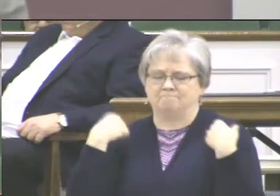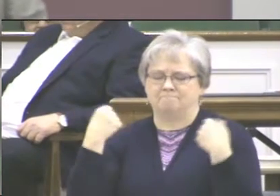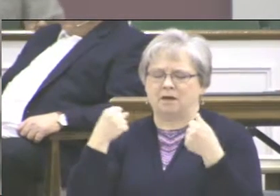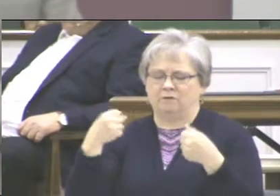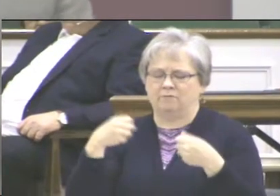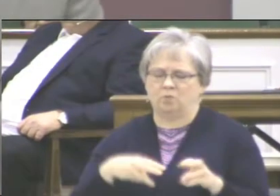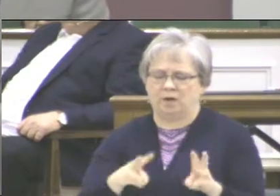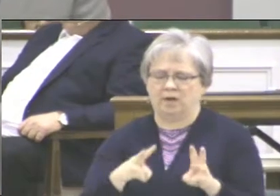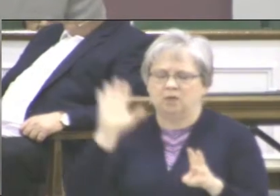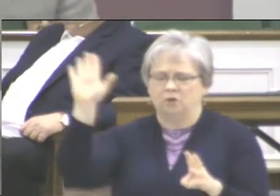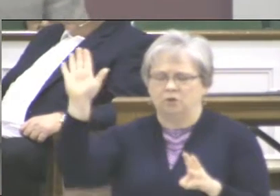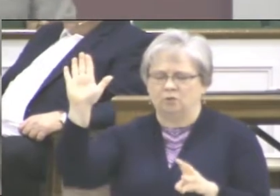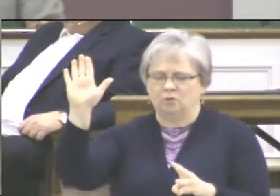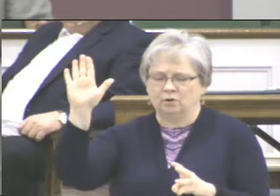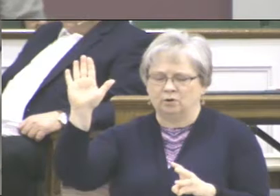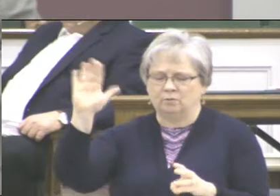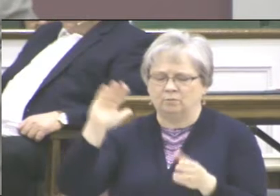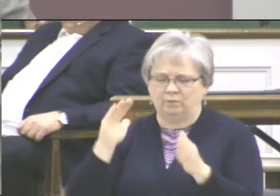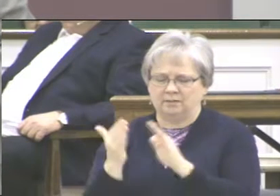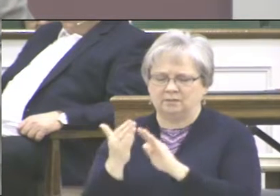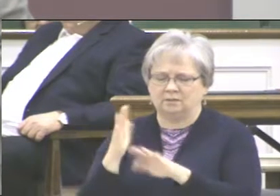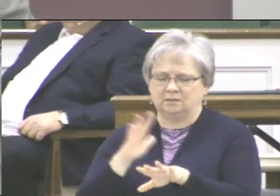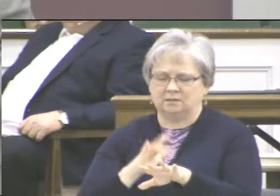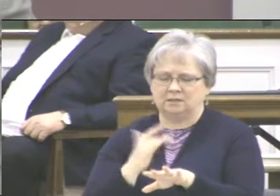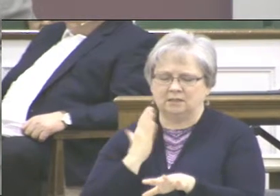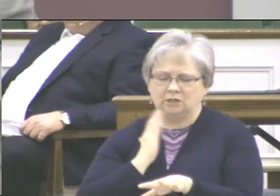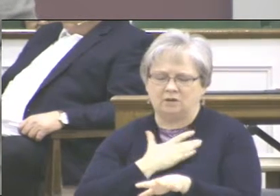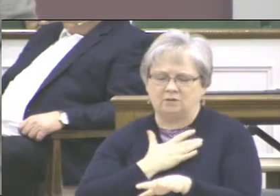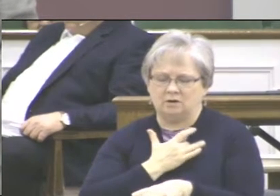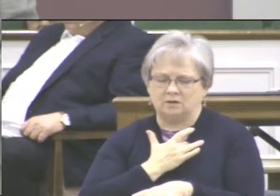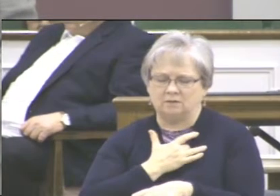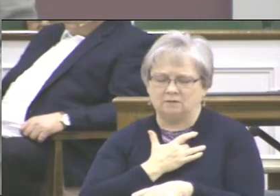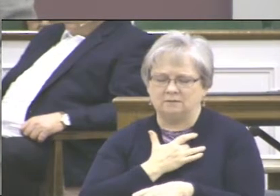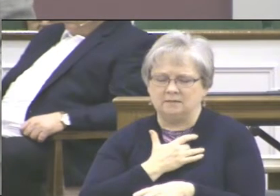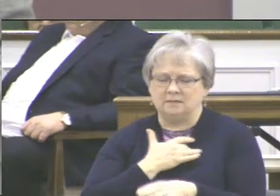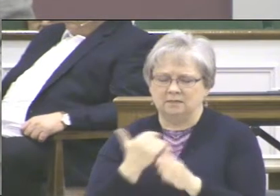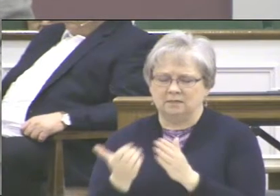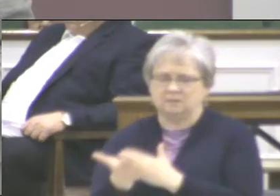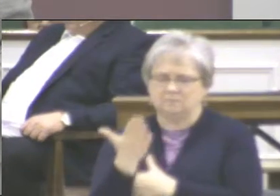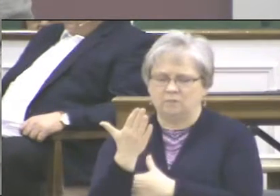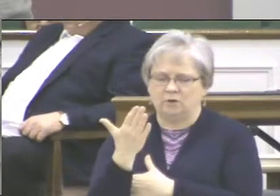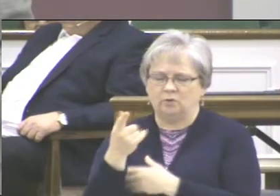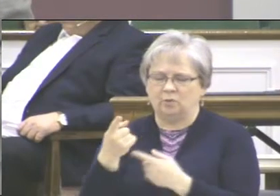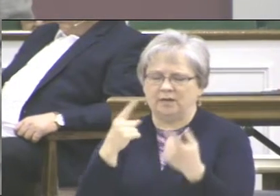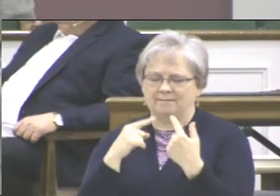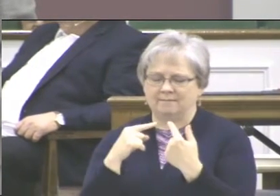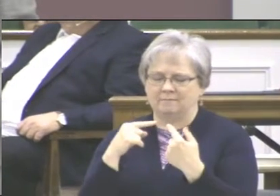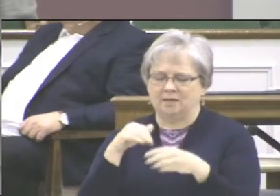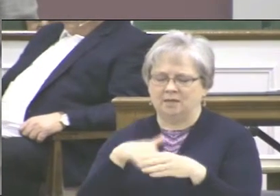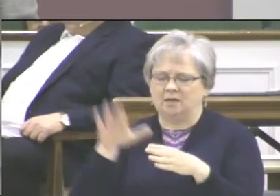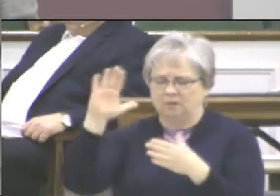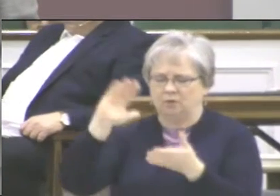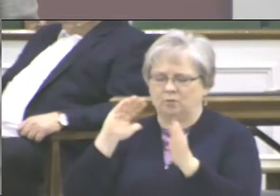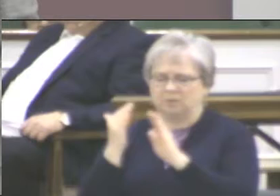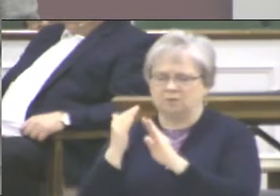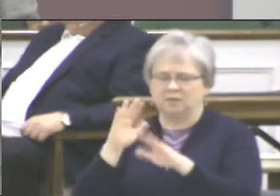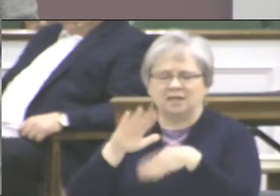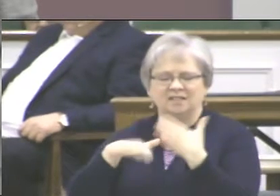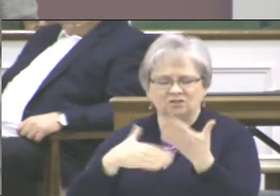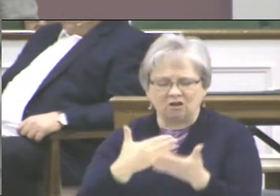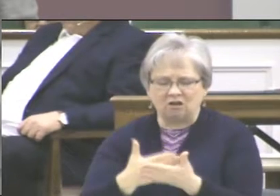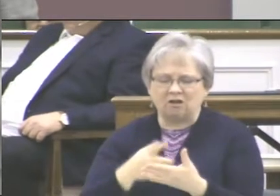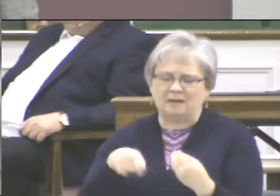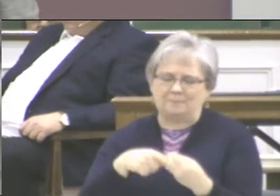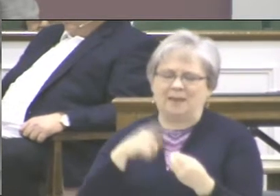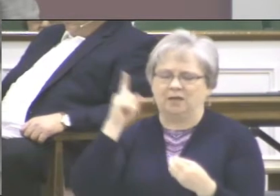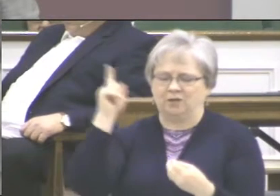your presence touch our hearts this morning as we come into your presence. Lord, this is all about you. You